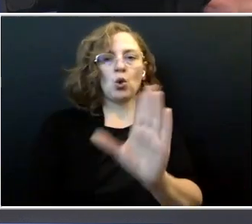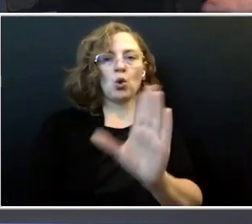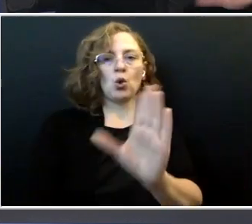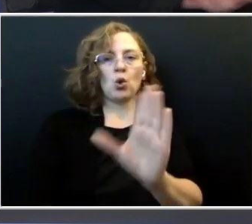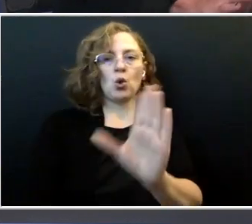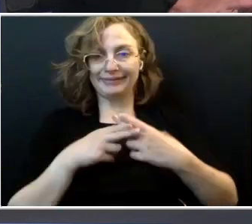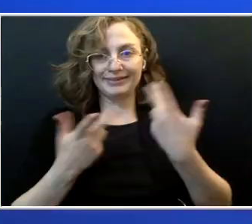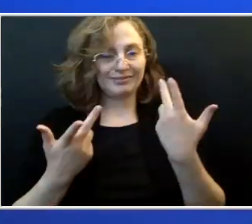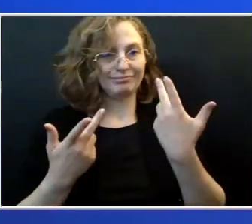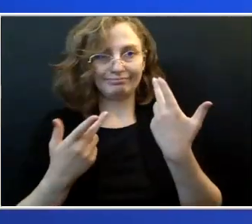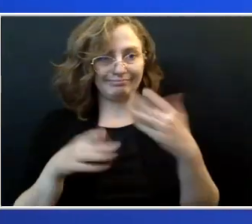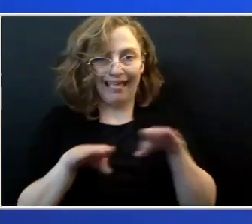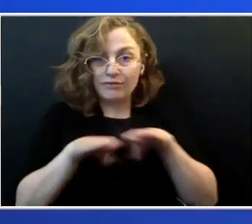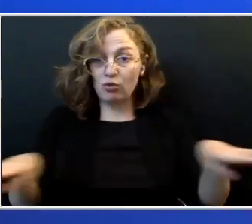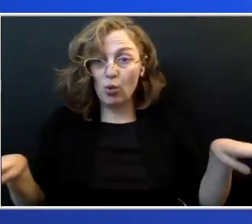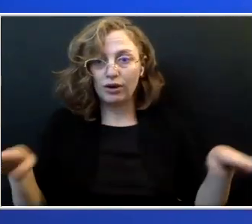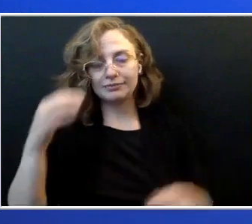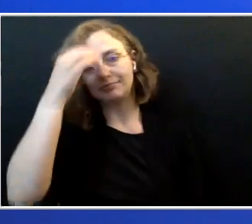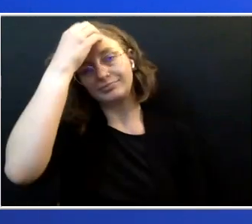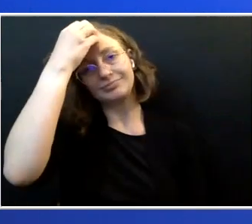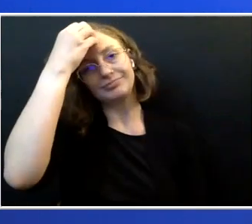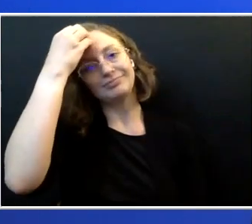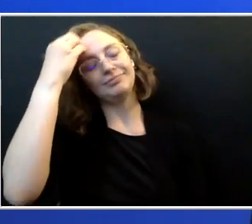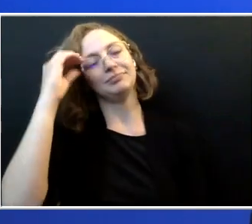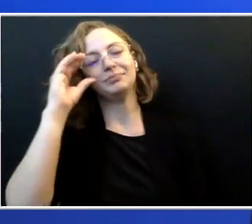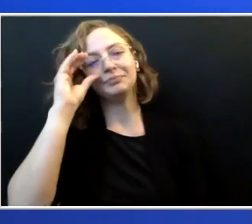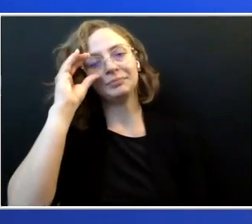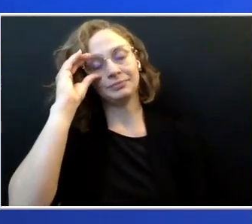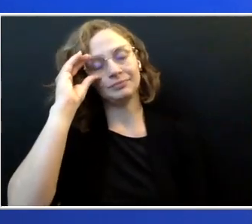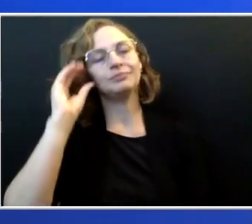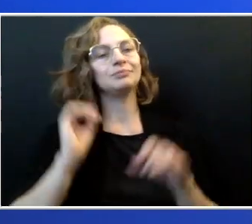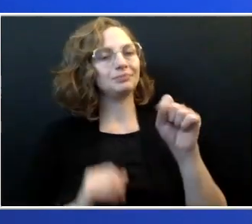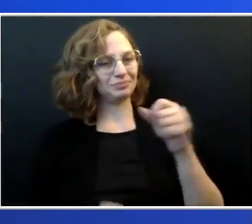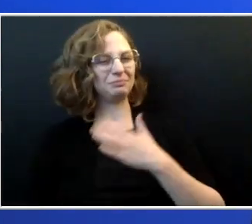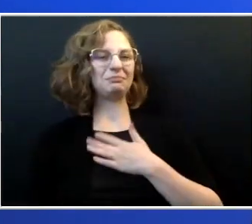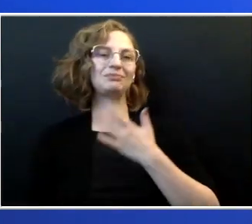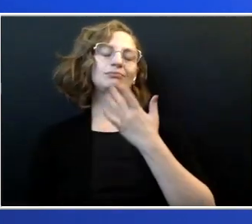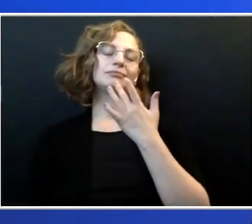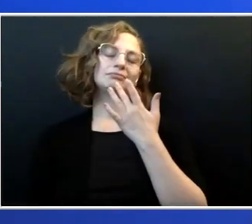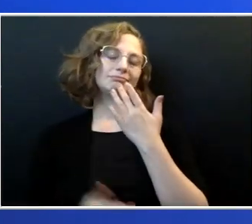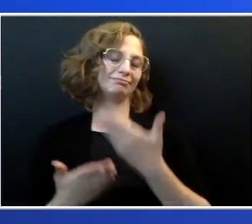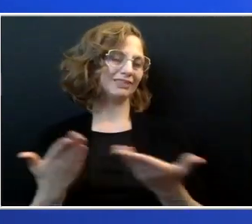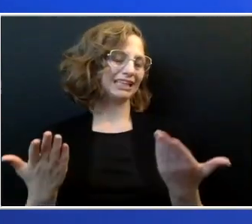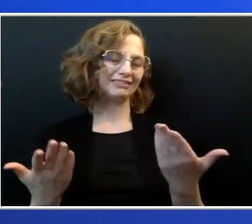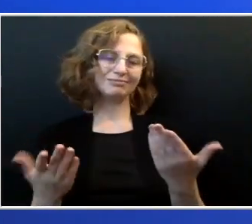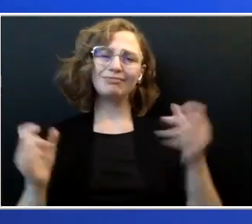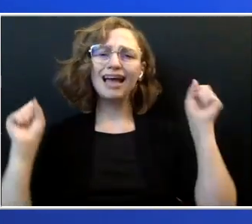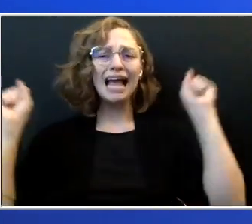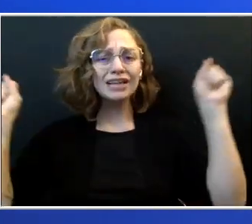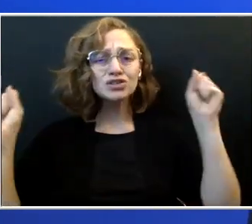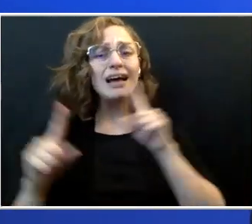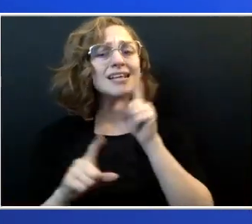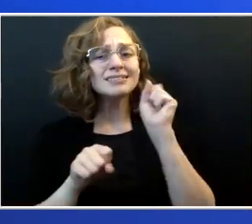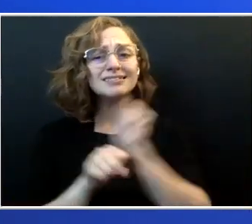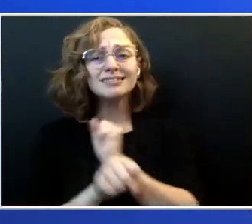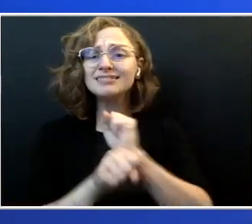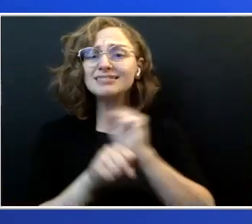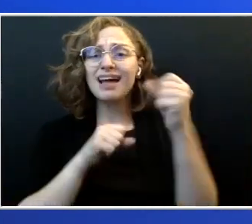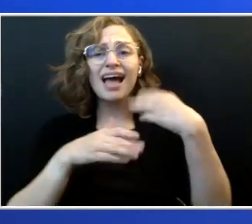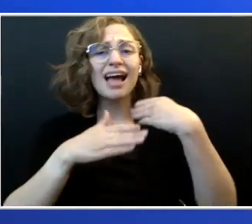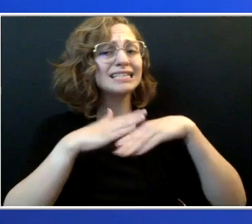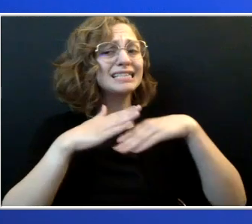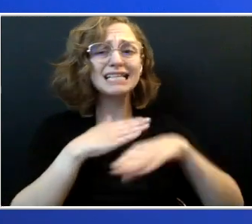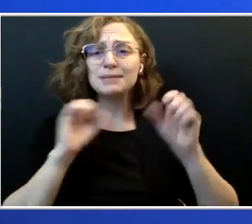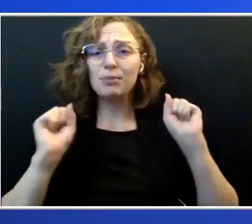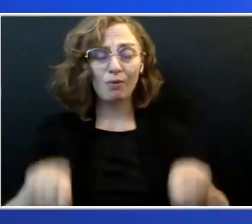Yeah, it's my favorite thing, honestly, is the idea that it is accessible. And that's why a lot of times when I do talk to people that are just